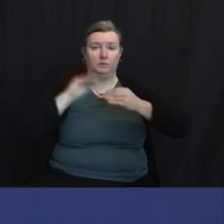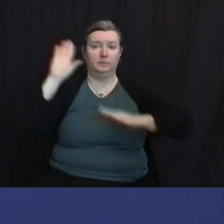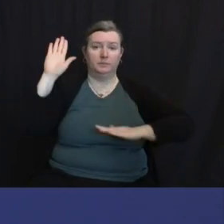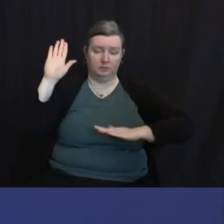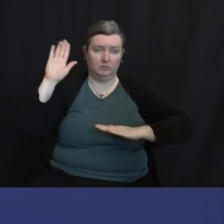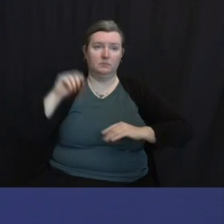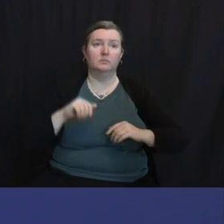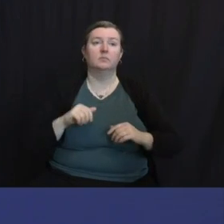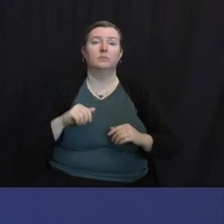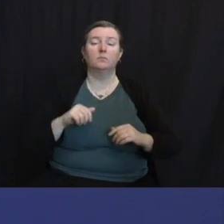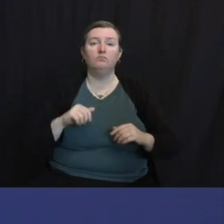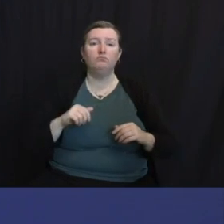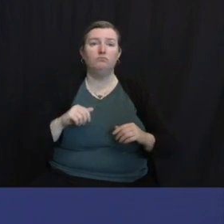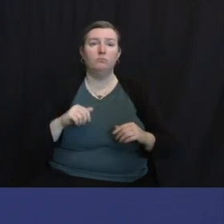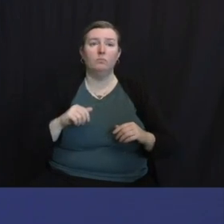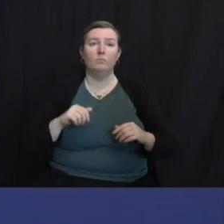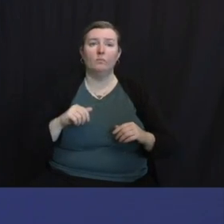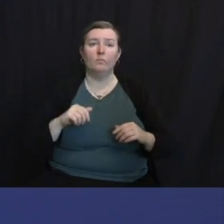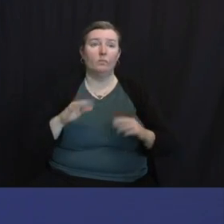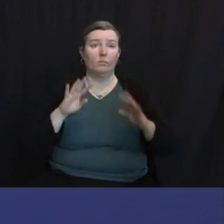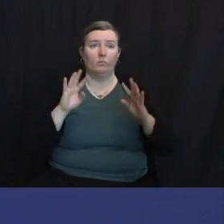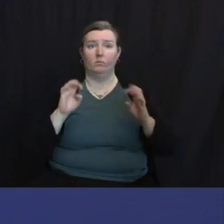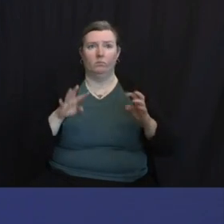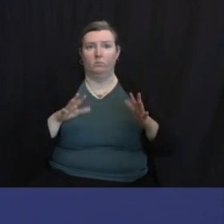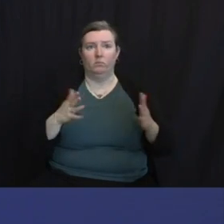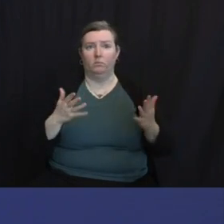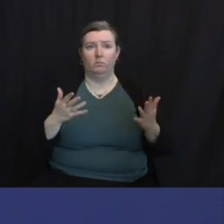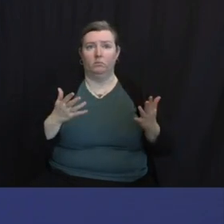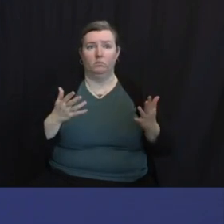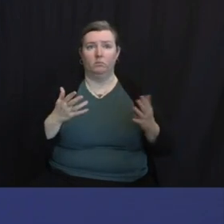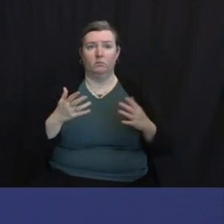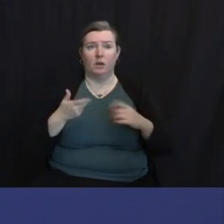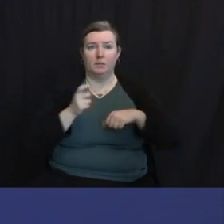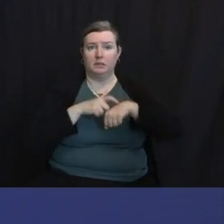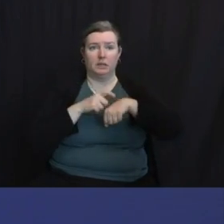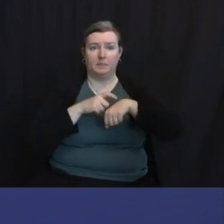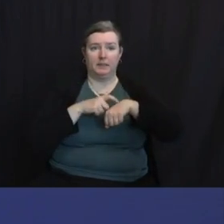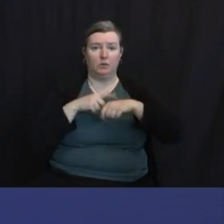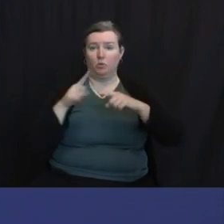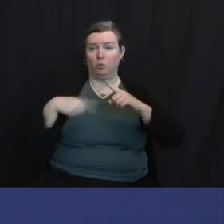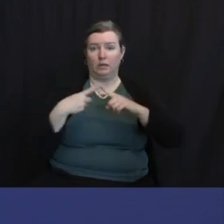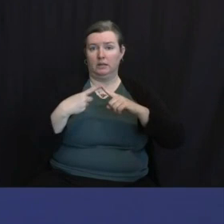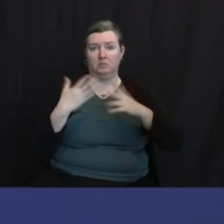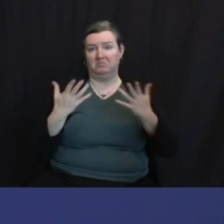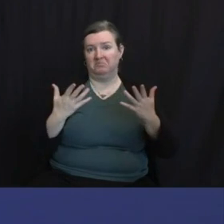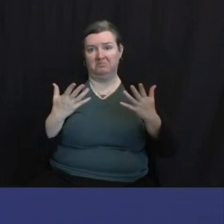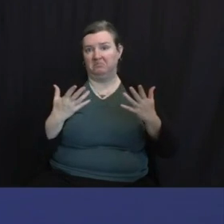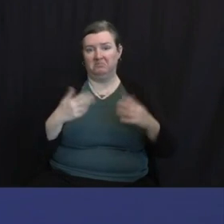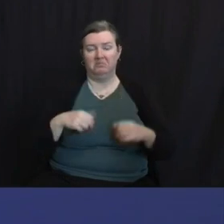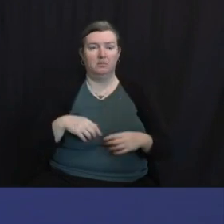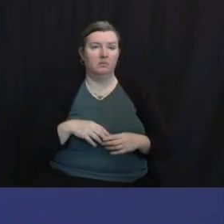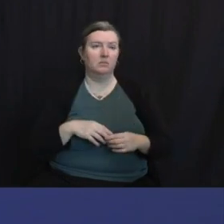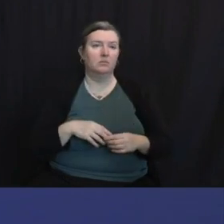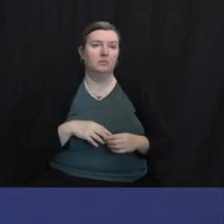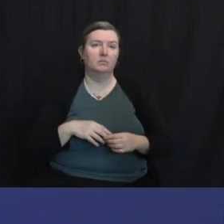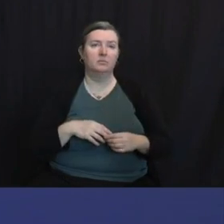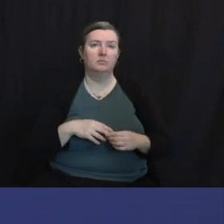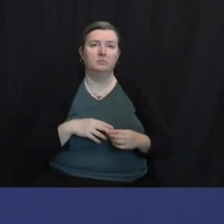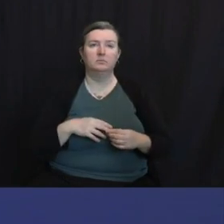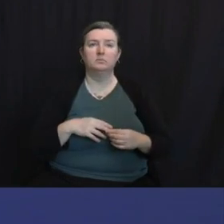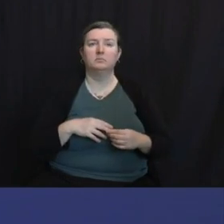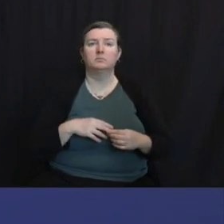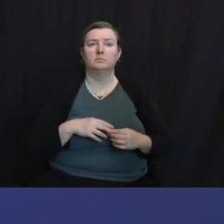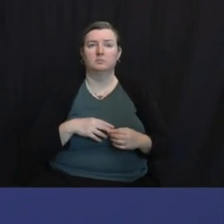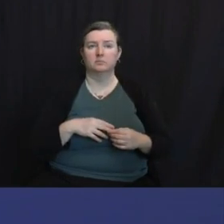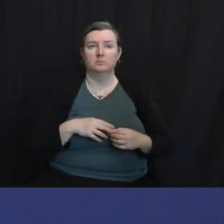indication of timeline or otherwise. I've used the word expedited. It is a little bit tied up